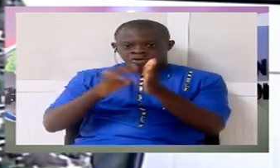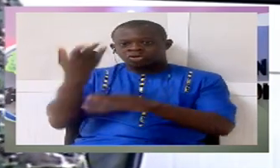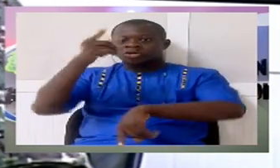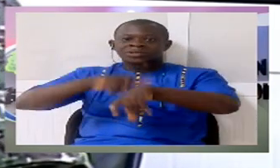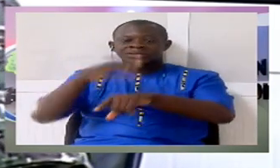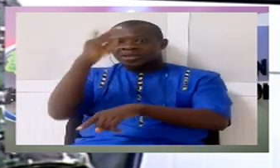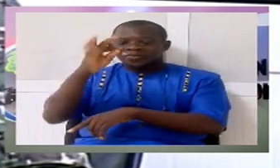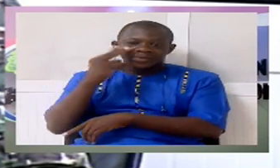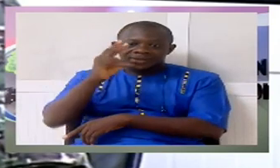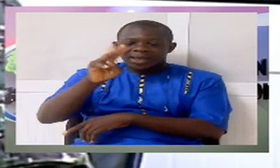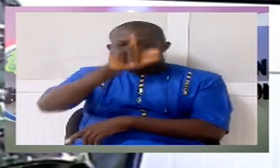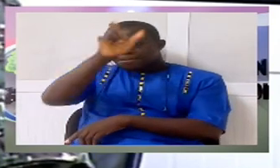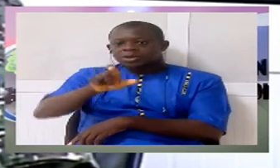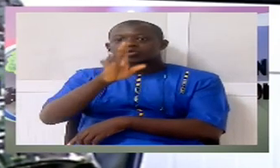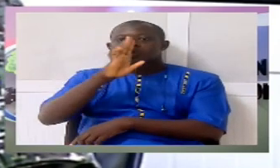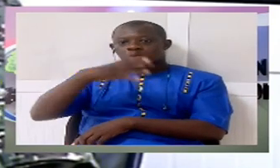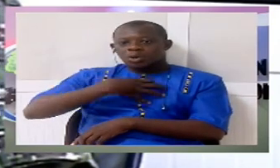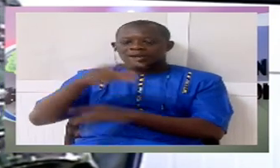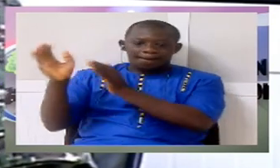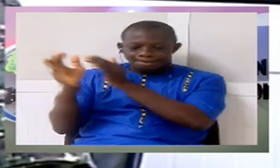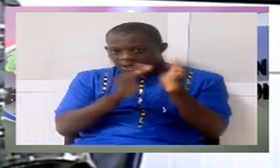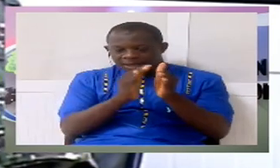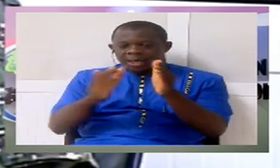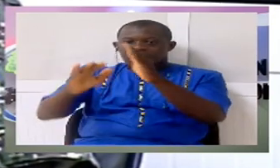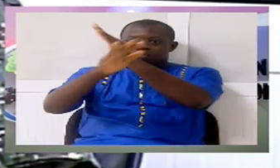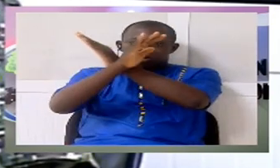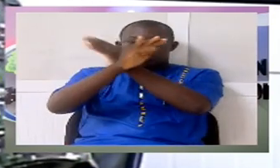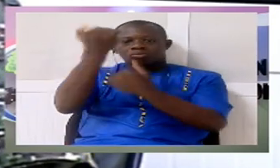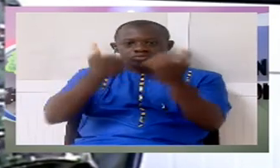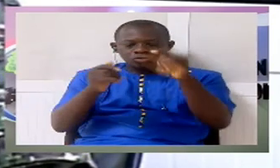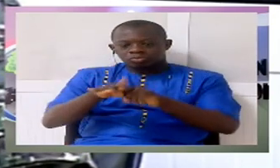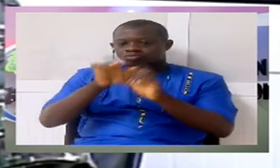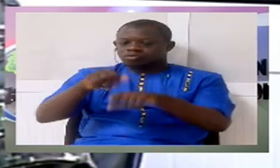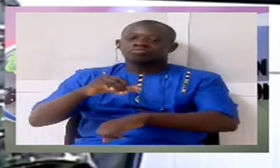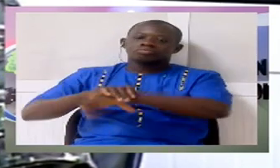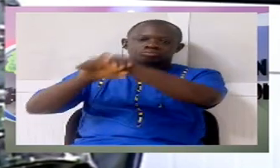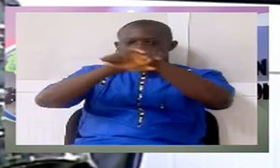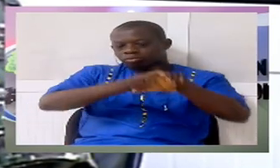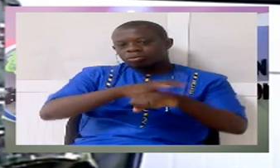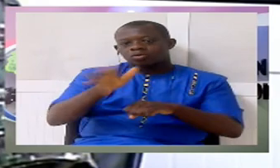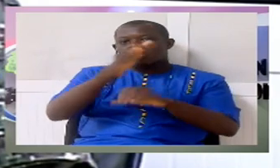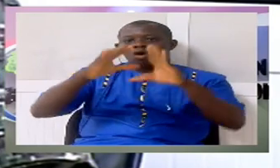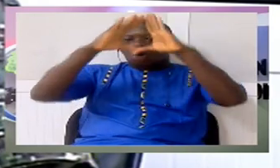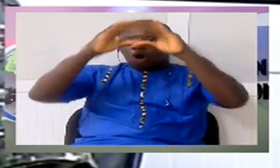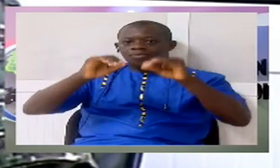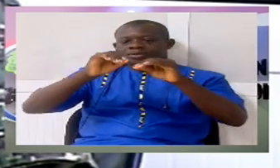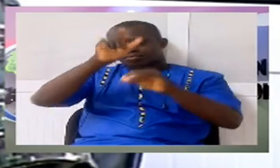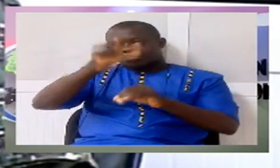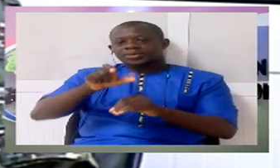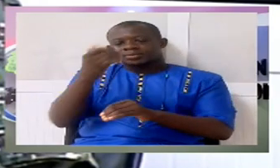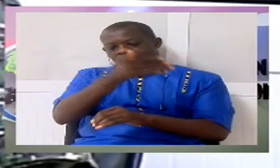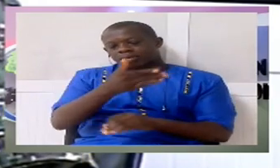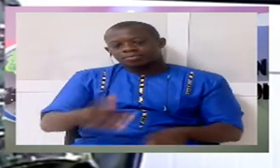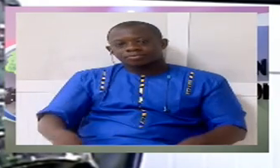for the investigation. And sometimes, when they see something that or an individual they considered as a threat, they will take that person to